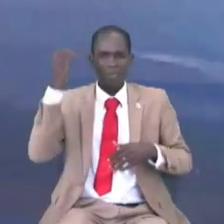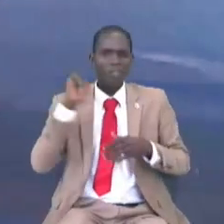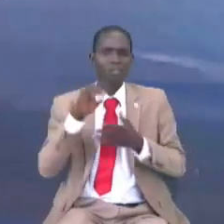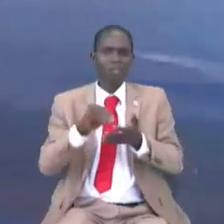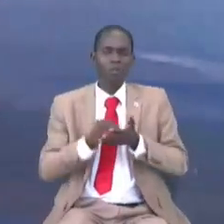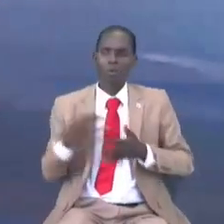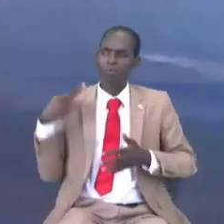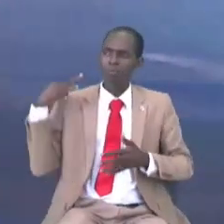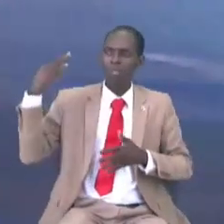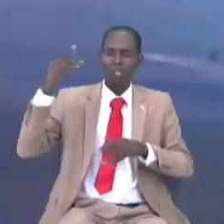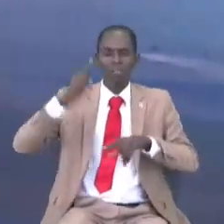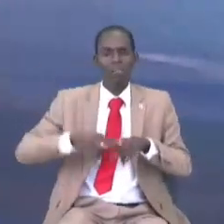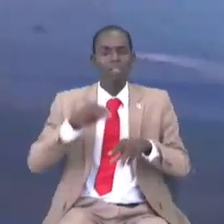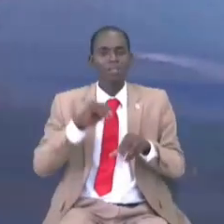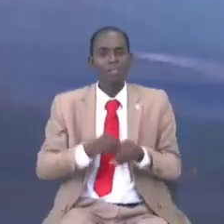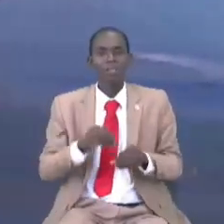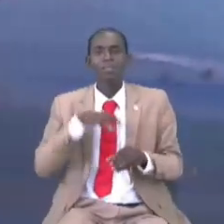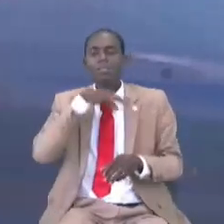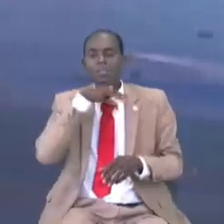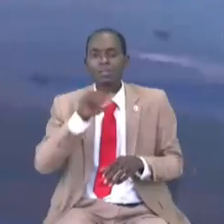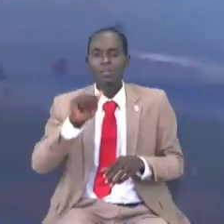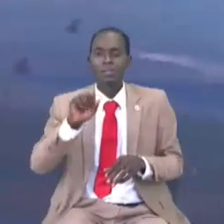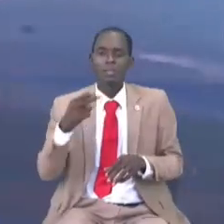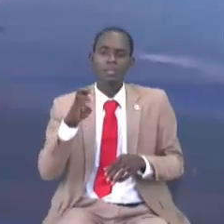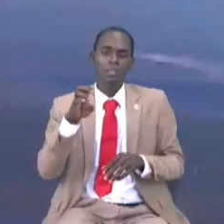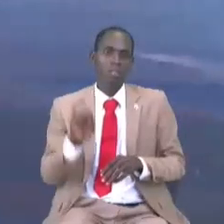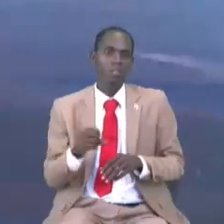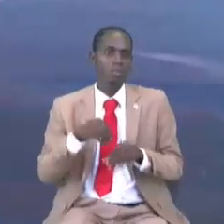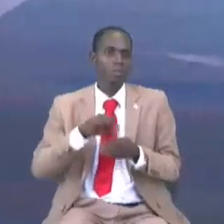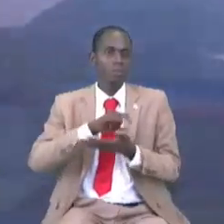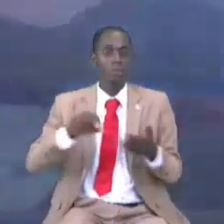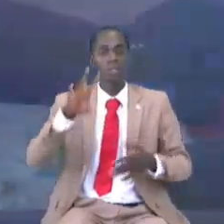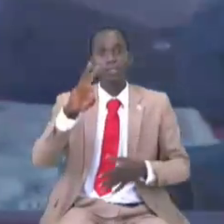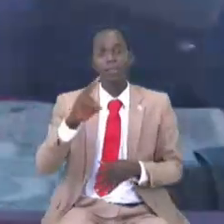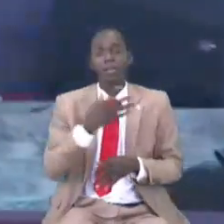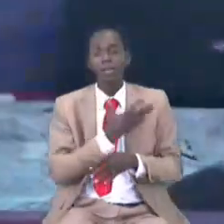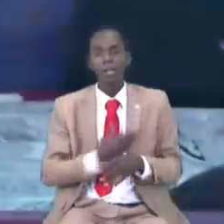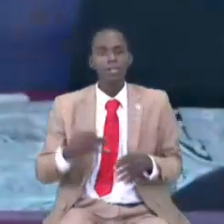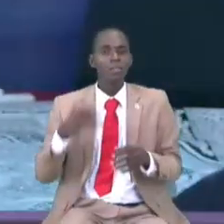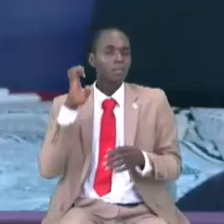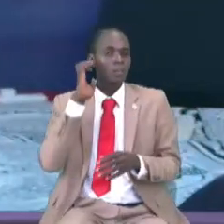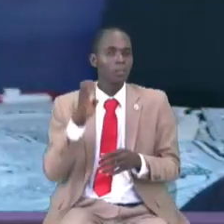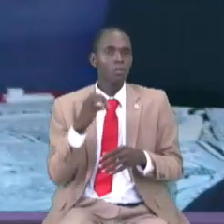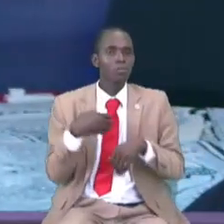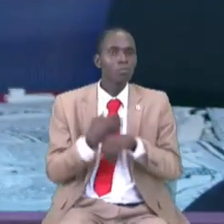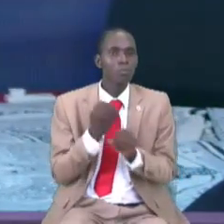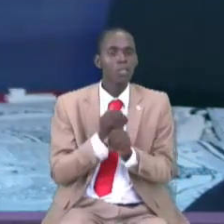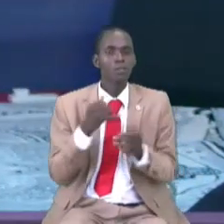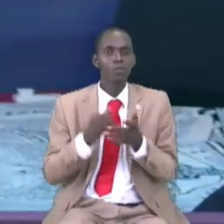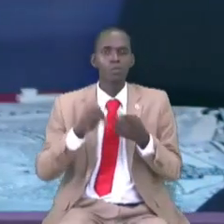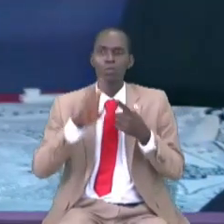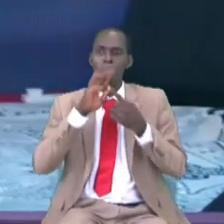7, it says, and he caused it to be proclaimed and published throughout Nineveh by